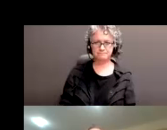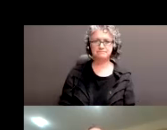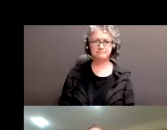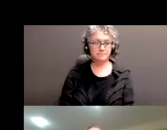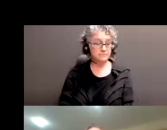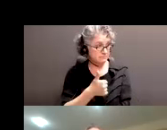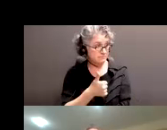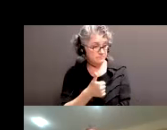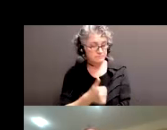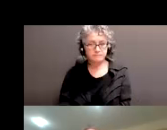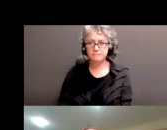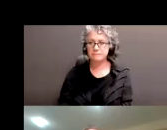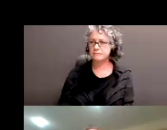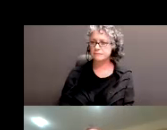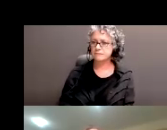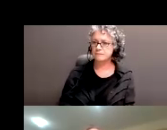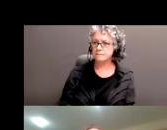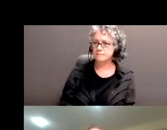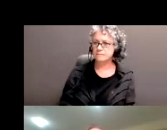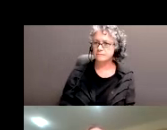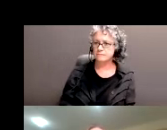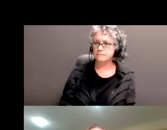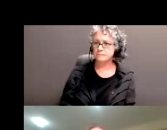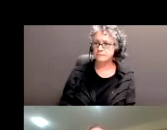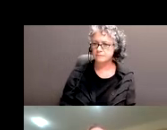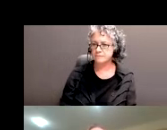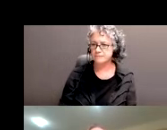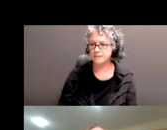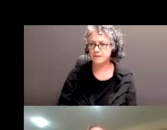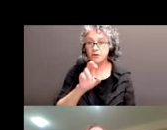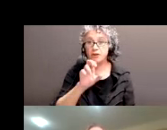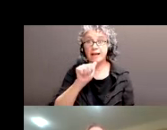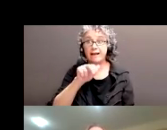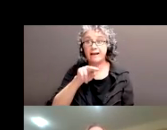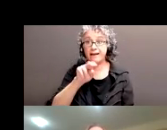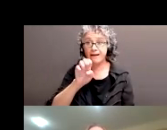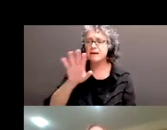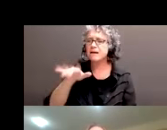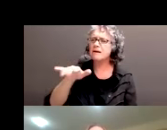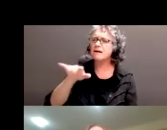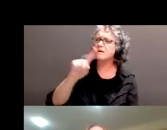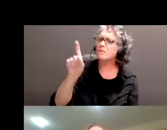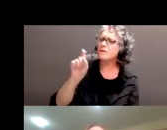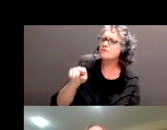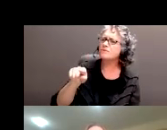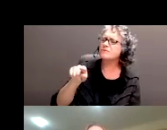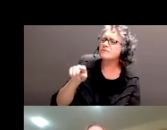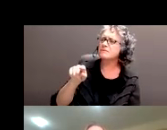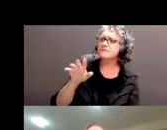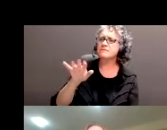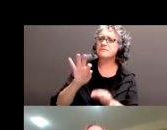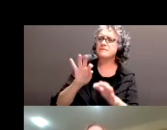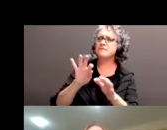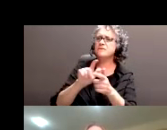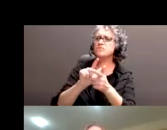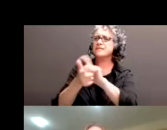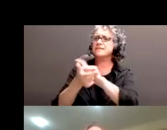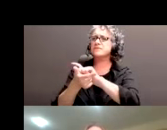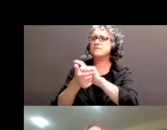And I just had a question while you go through that, Laura, is about the translation and the